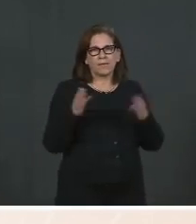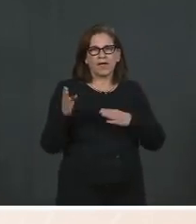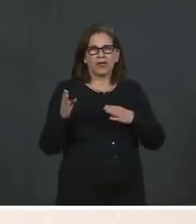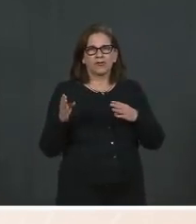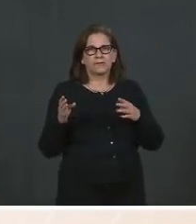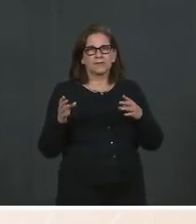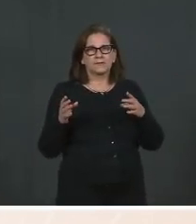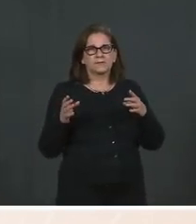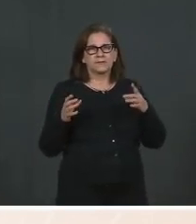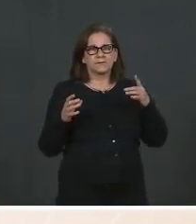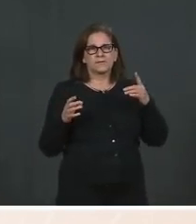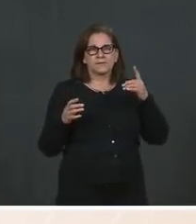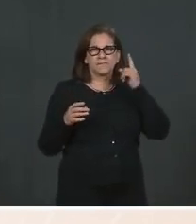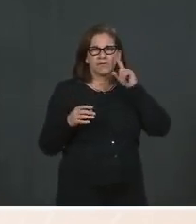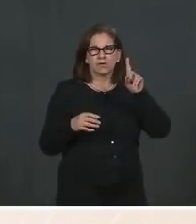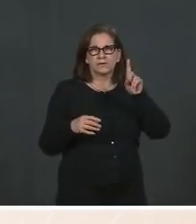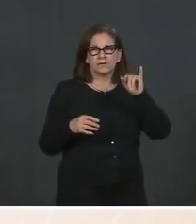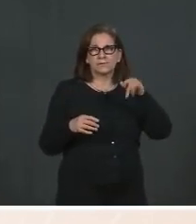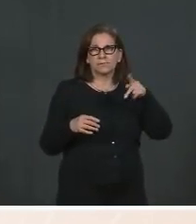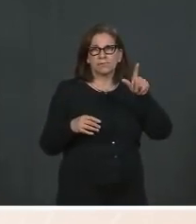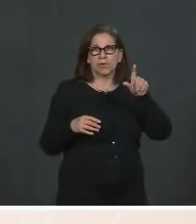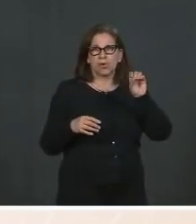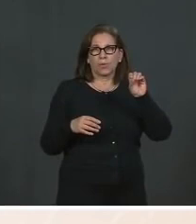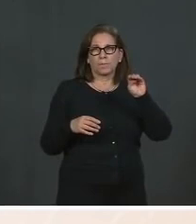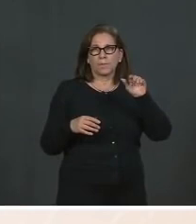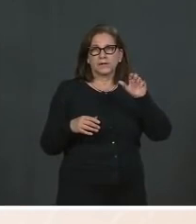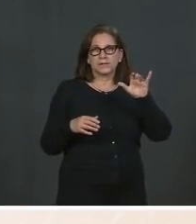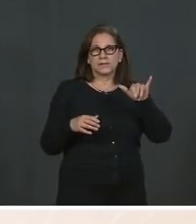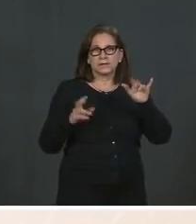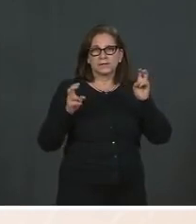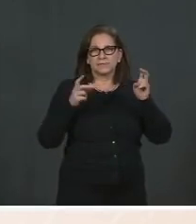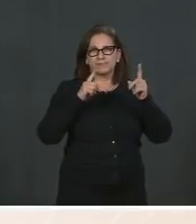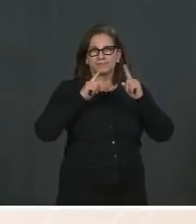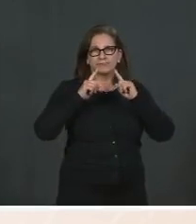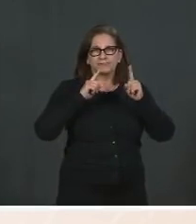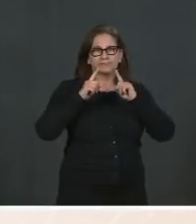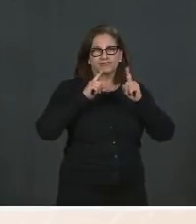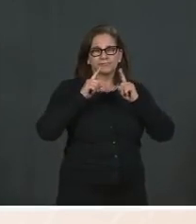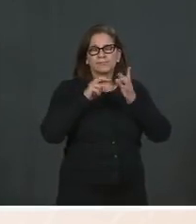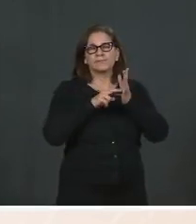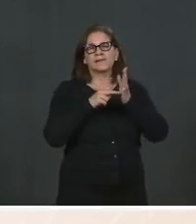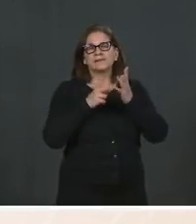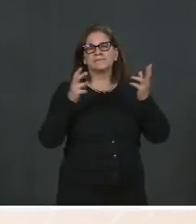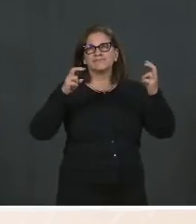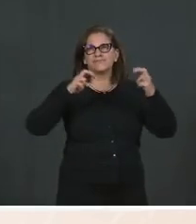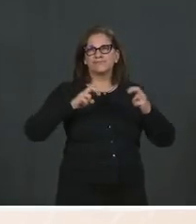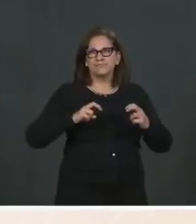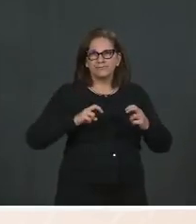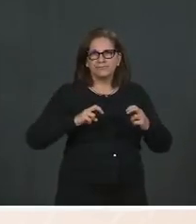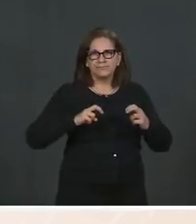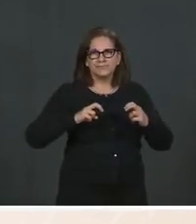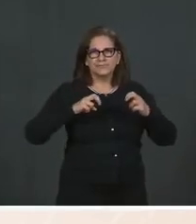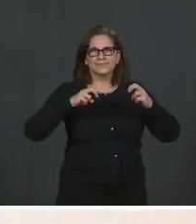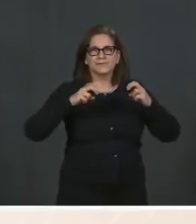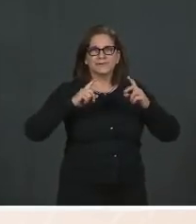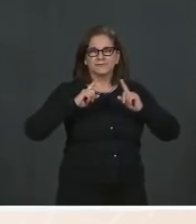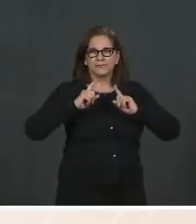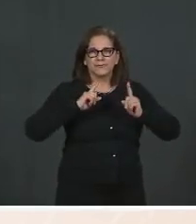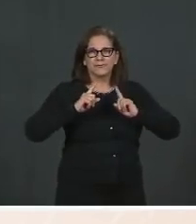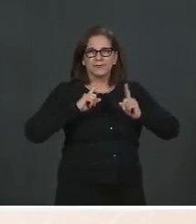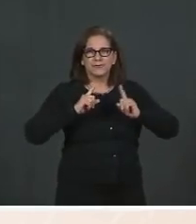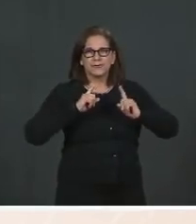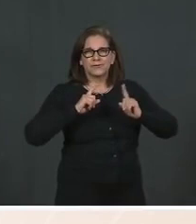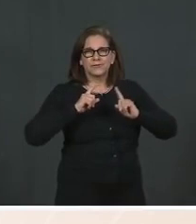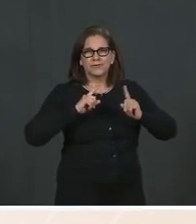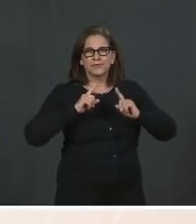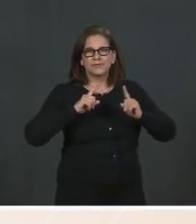Korea. Does this include sitting with President Kim Jong-un? I think his approach would be quite different,